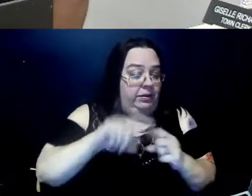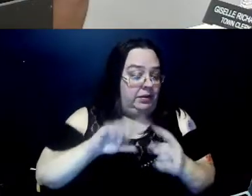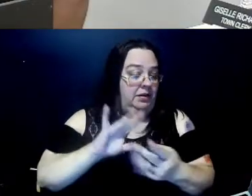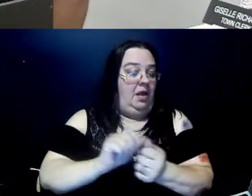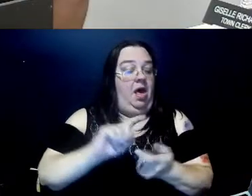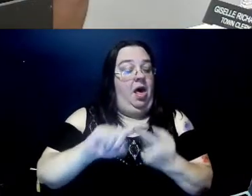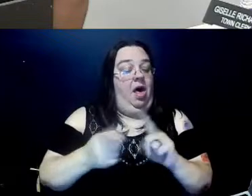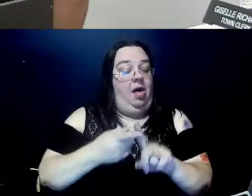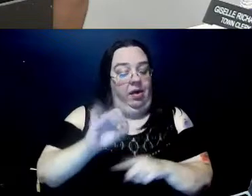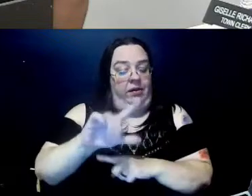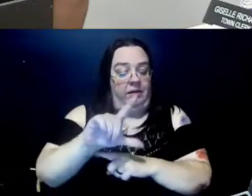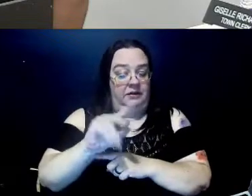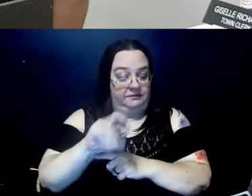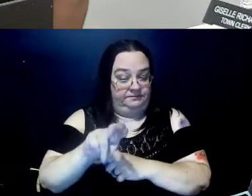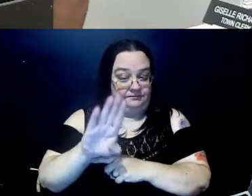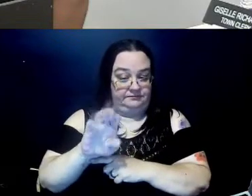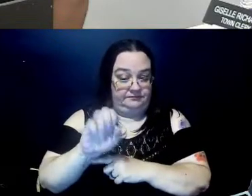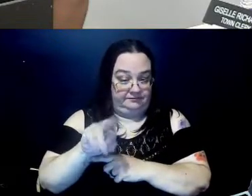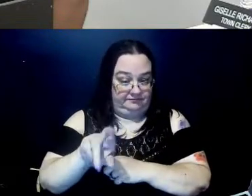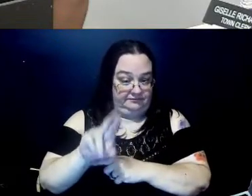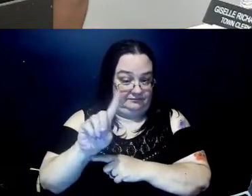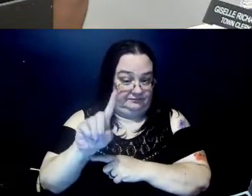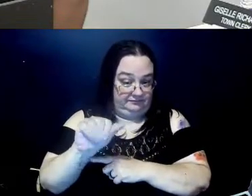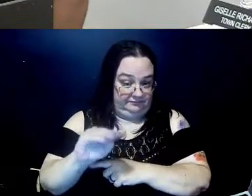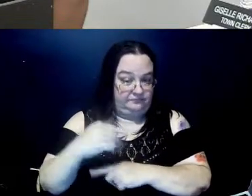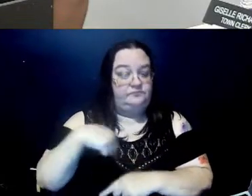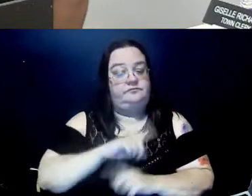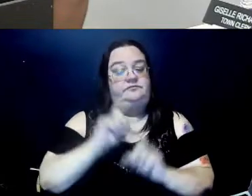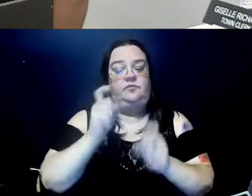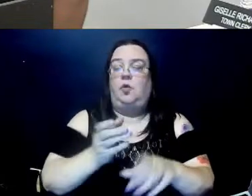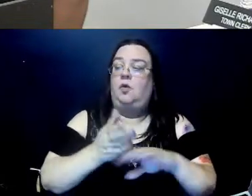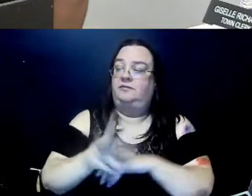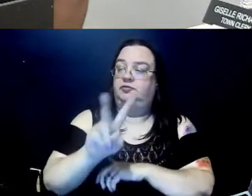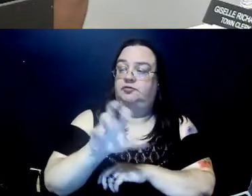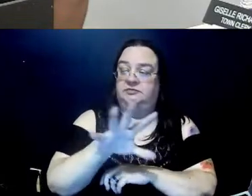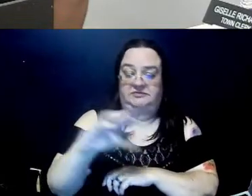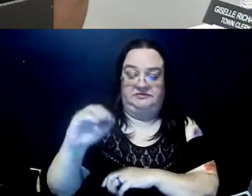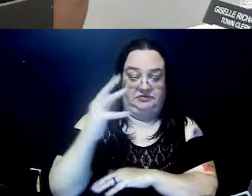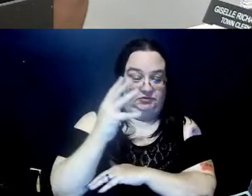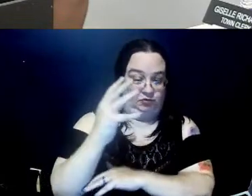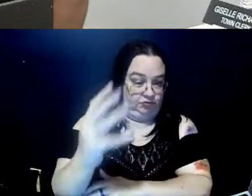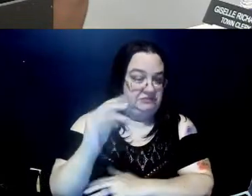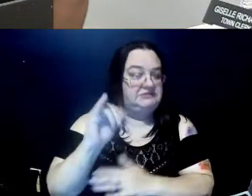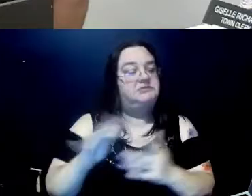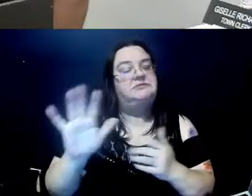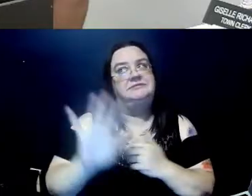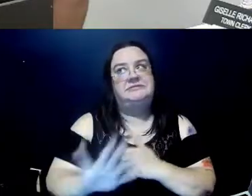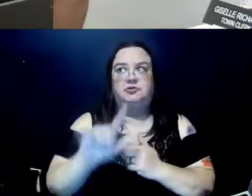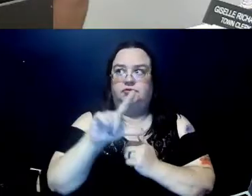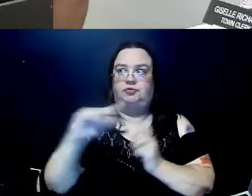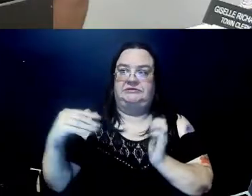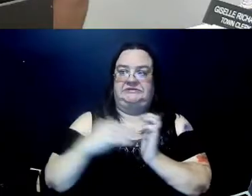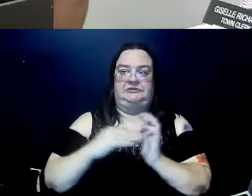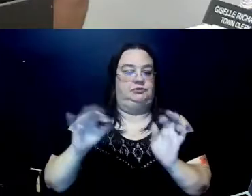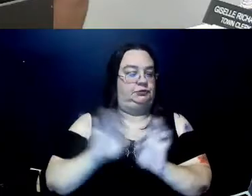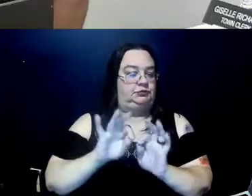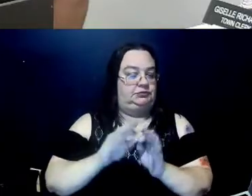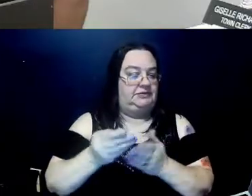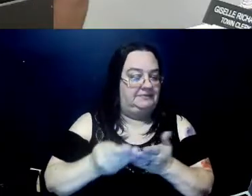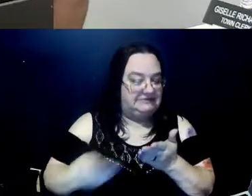have donated over 250 trees, which is approximately $20,000 worth of material and